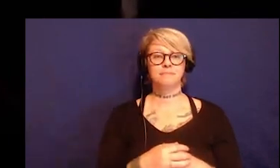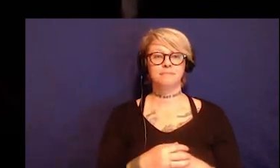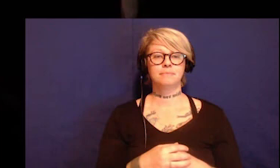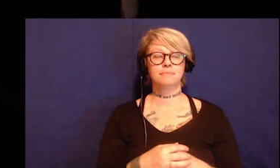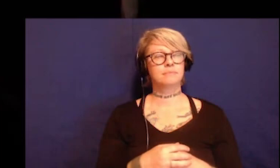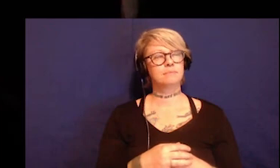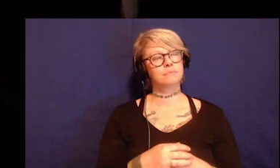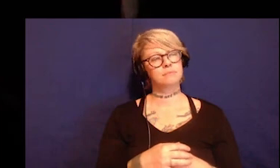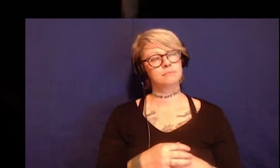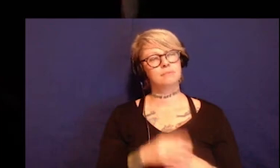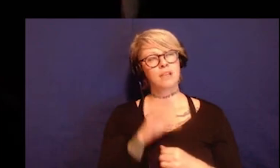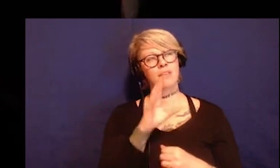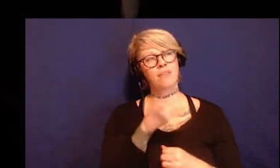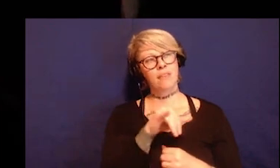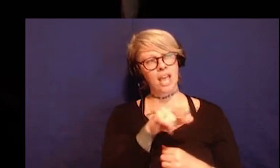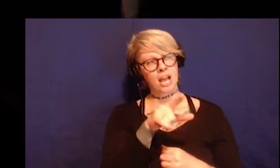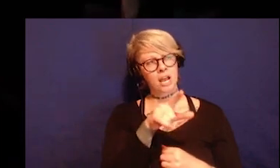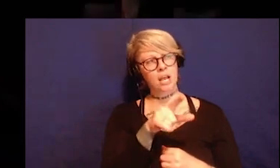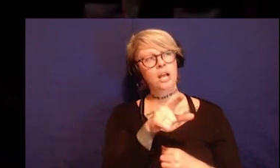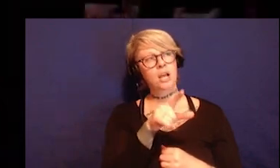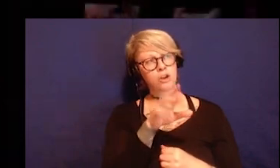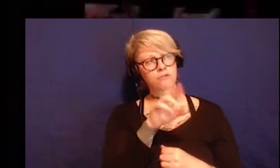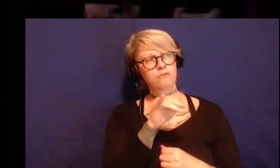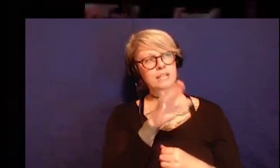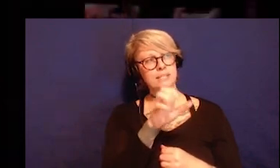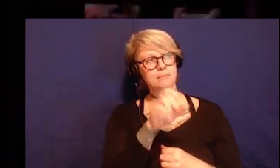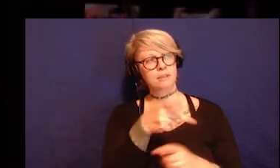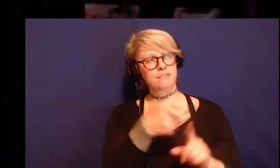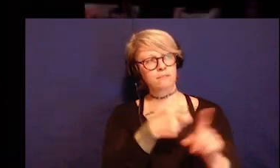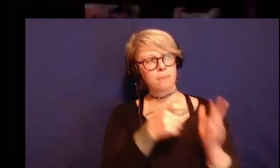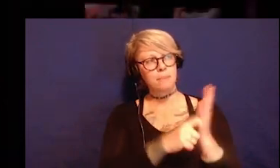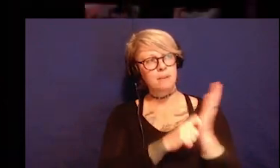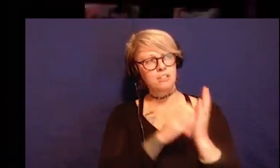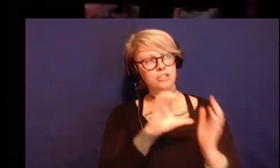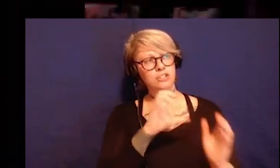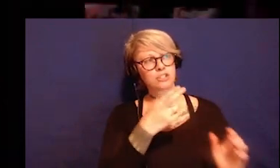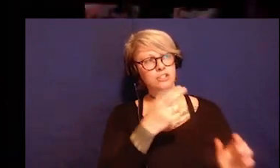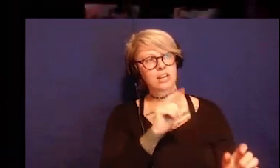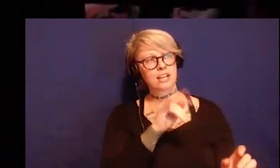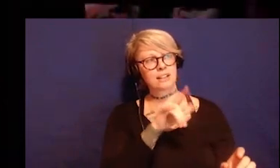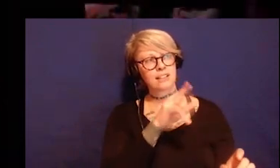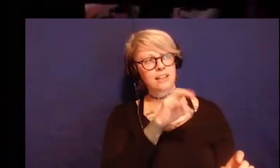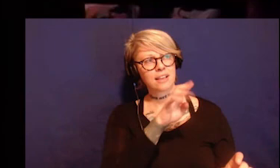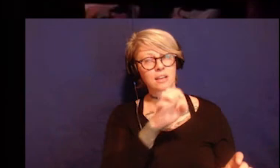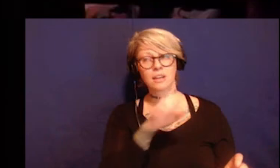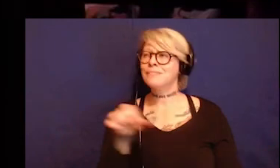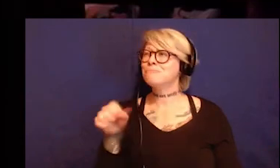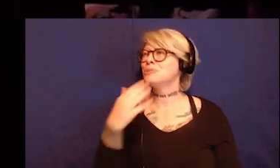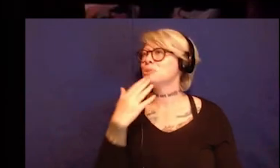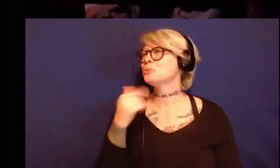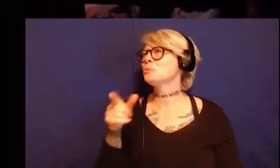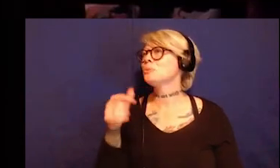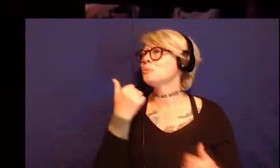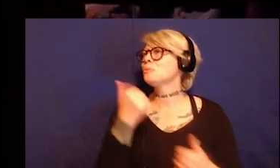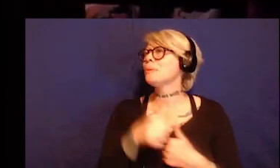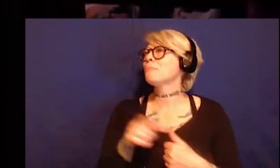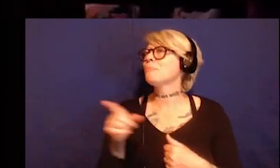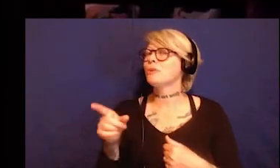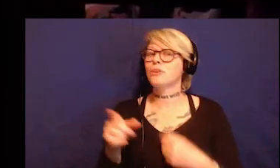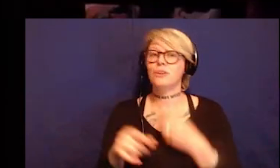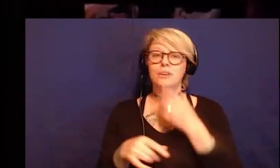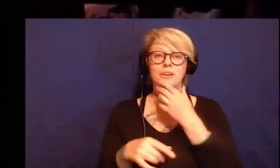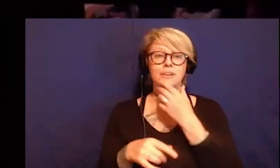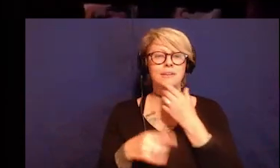Is this that recipe from Chatelaine you were telling me about? Yes, that's so sweet you remembered.